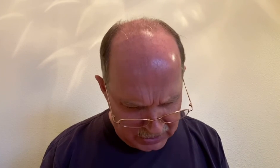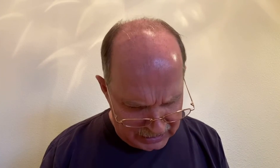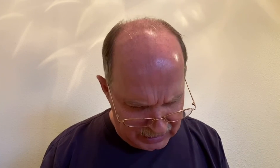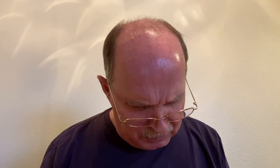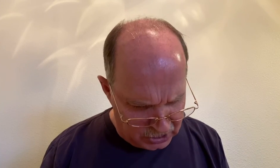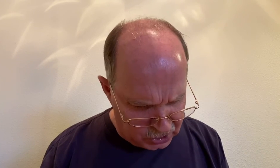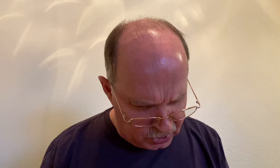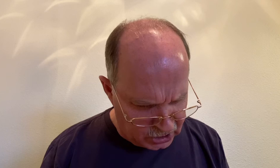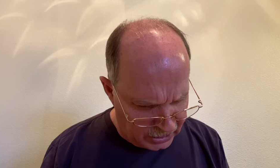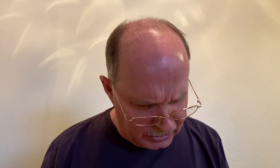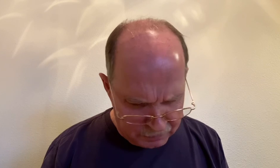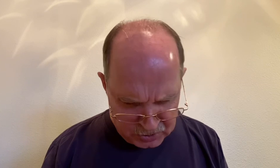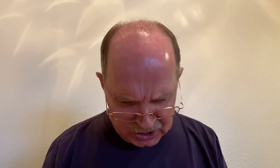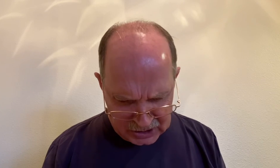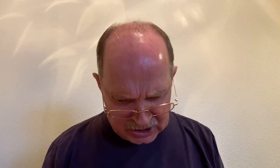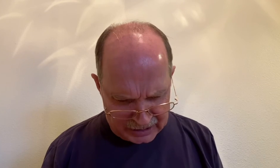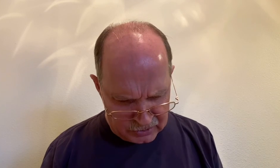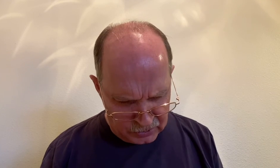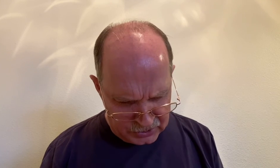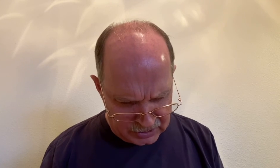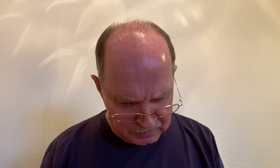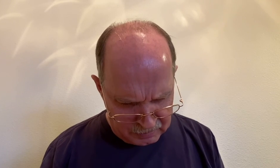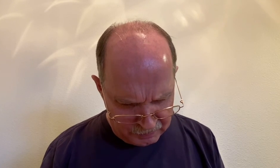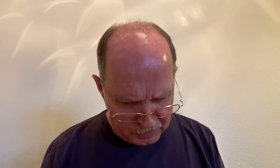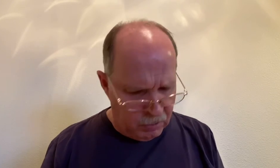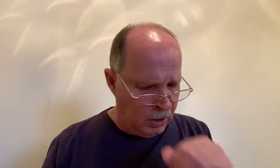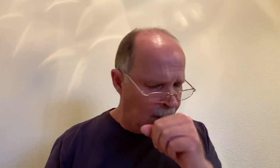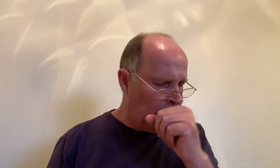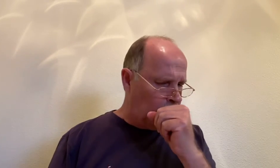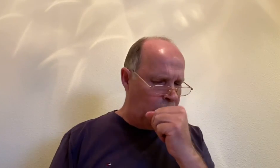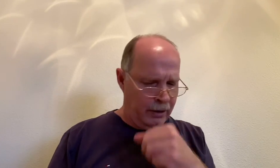want many ministers caught up in sex scandals and